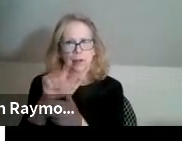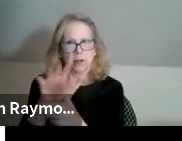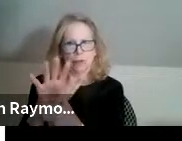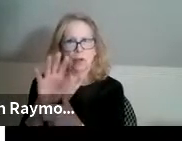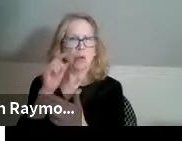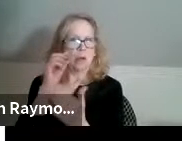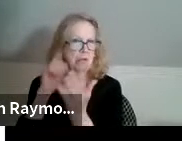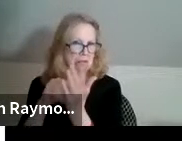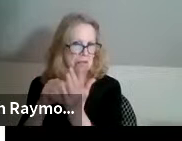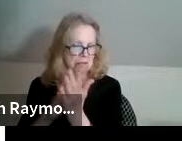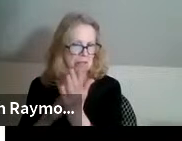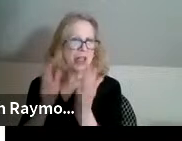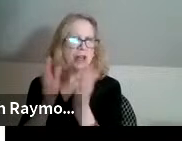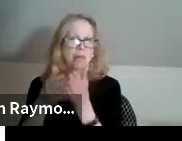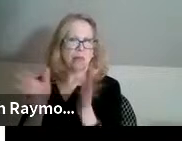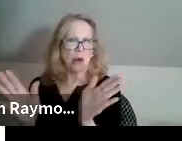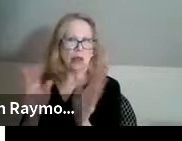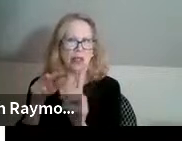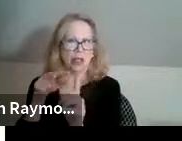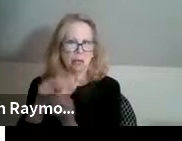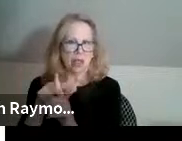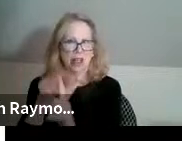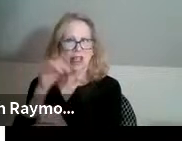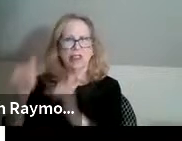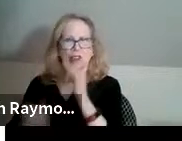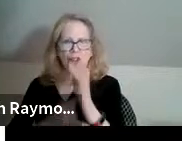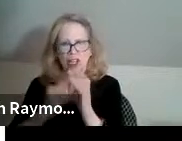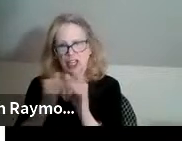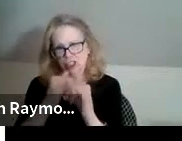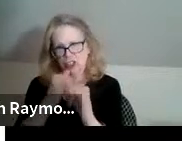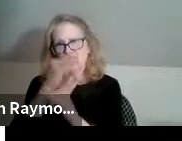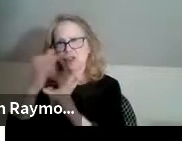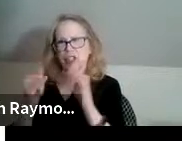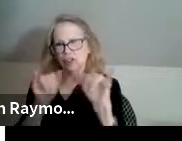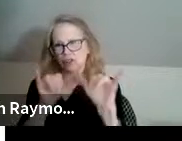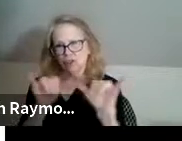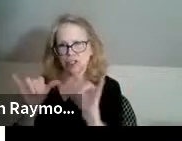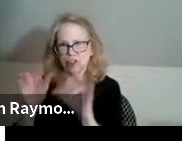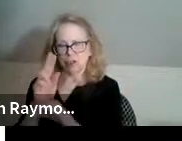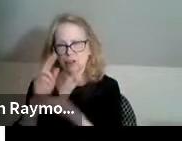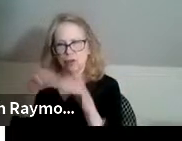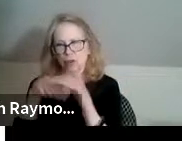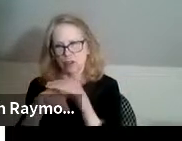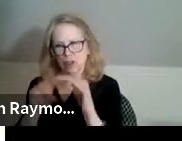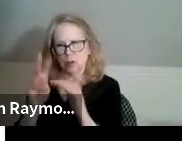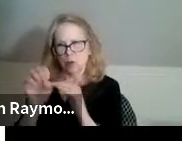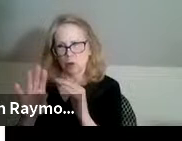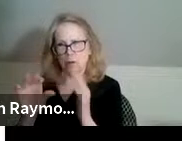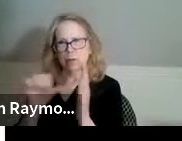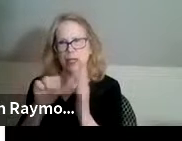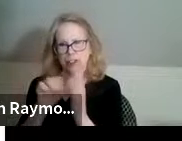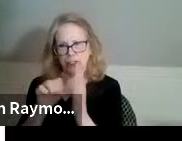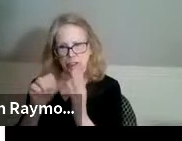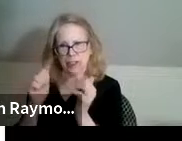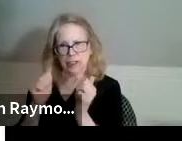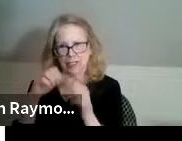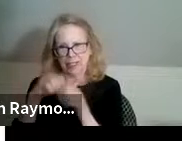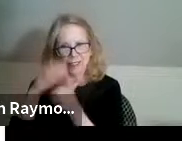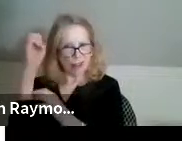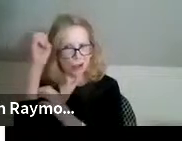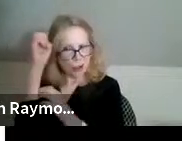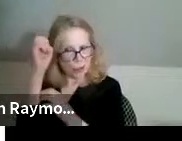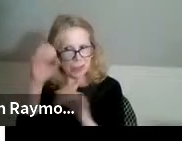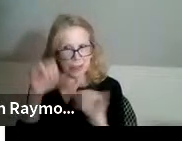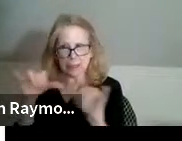it's broadly applied. It's an international standard. It is also used for accessible web pages within the European